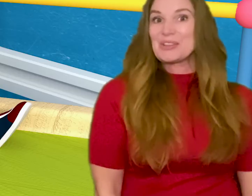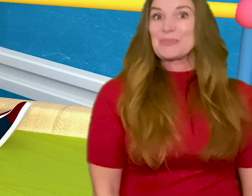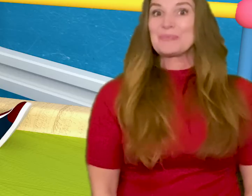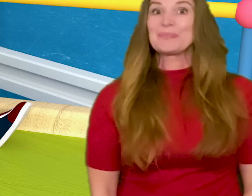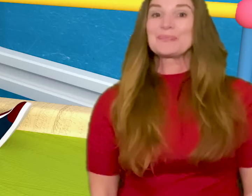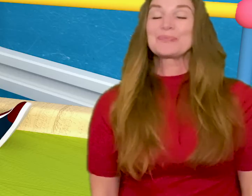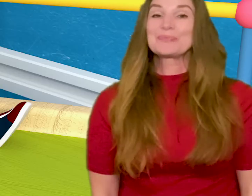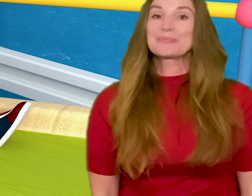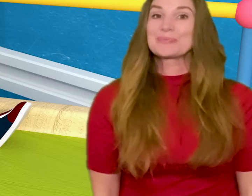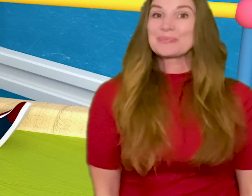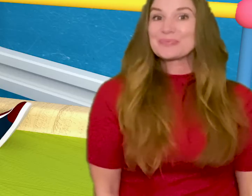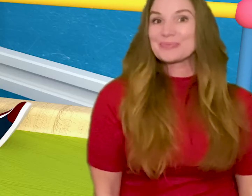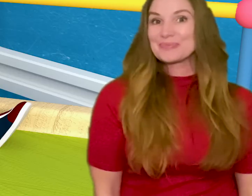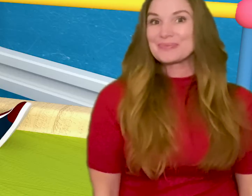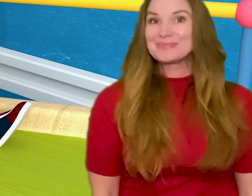Man